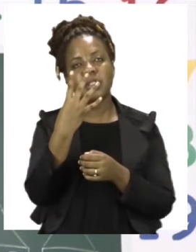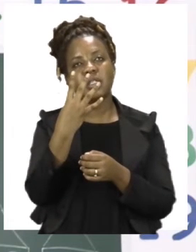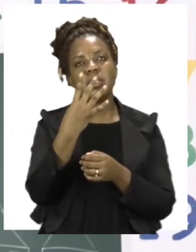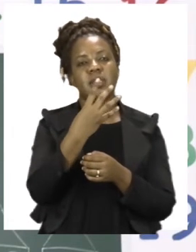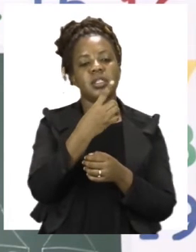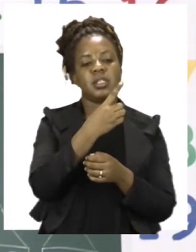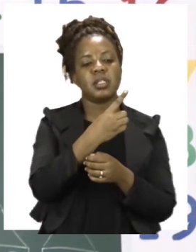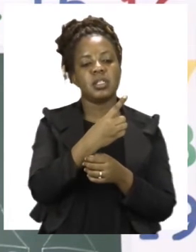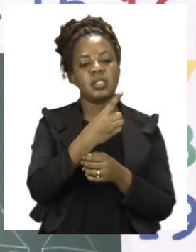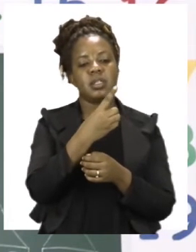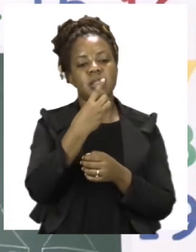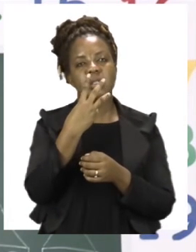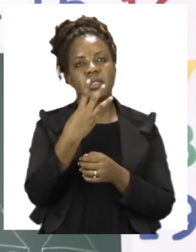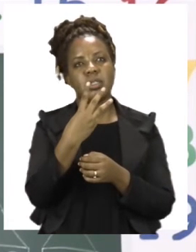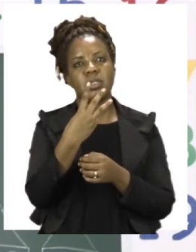14,